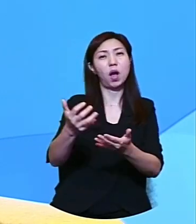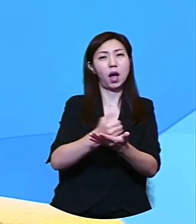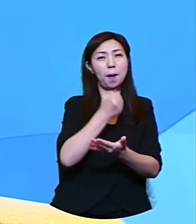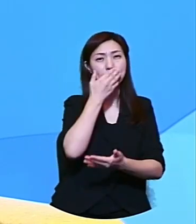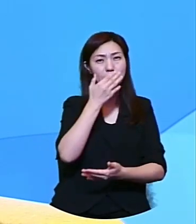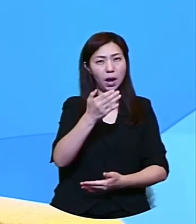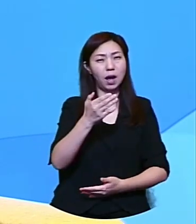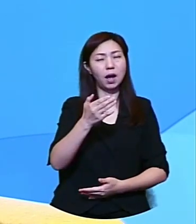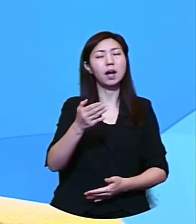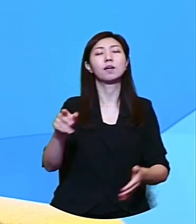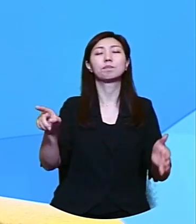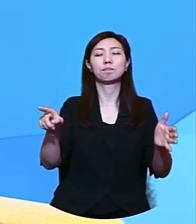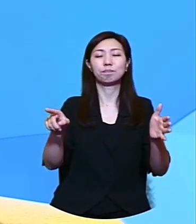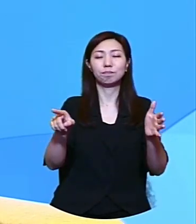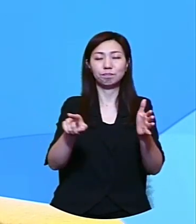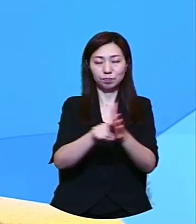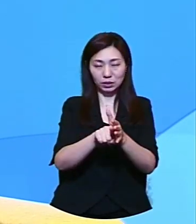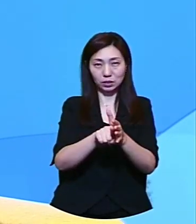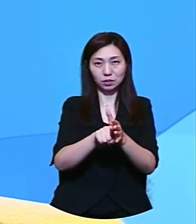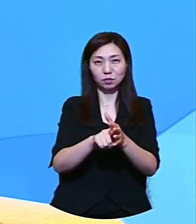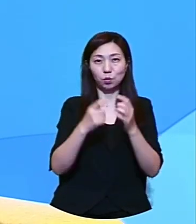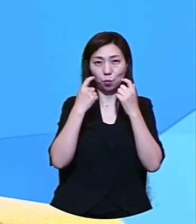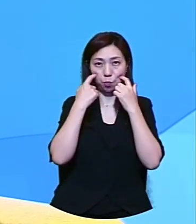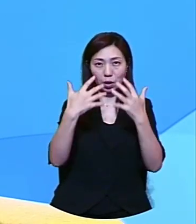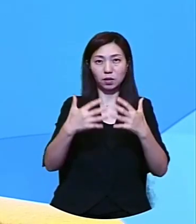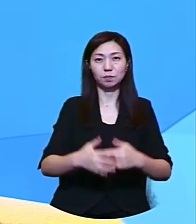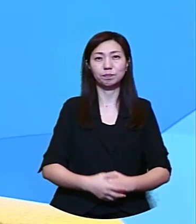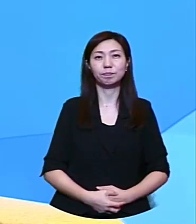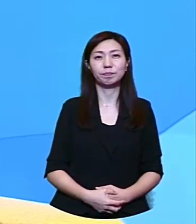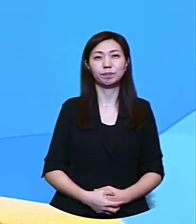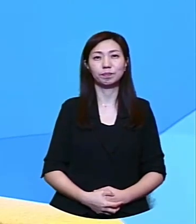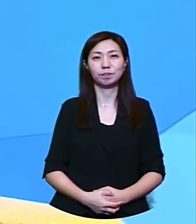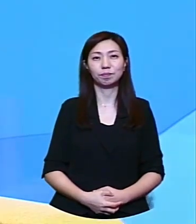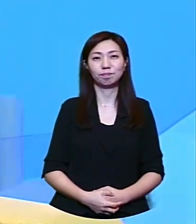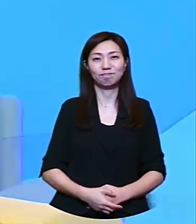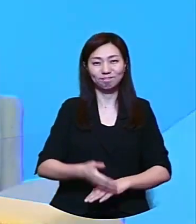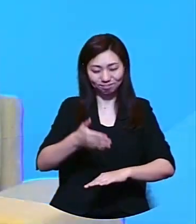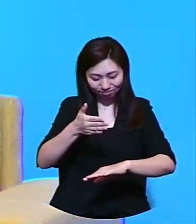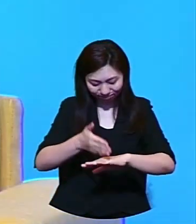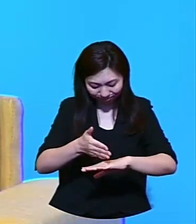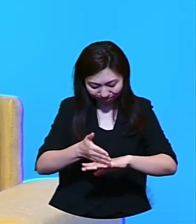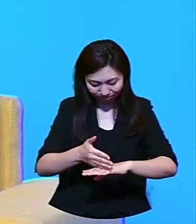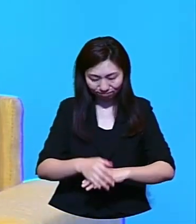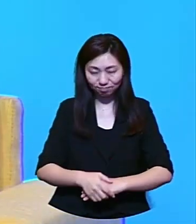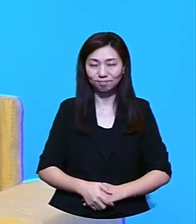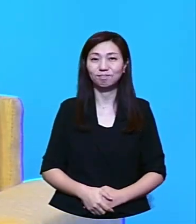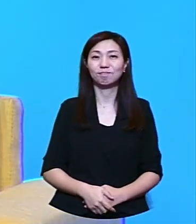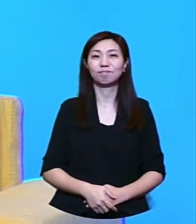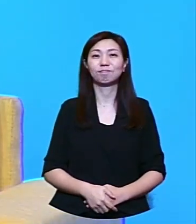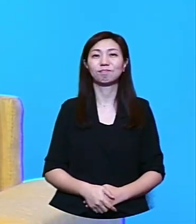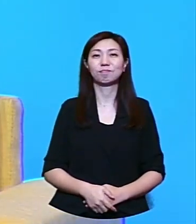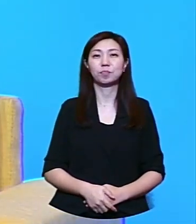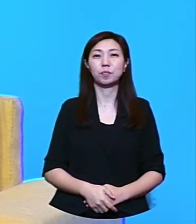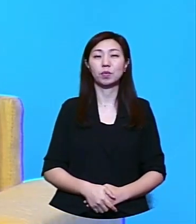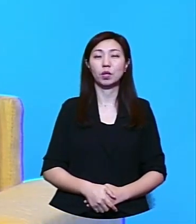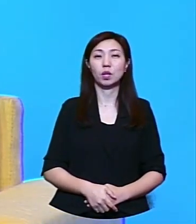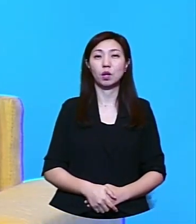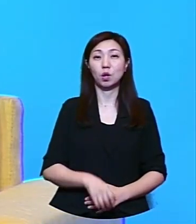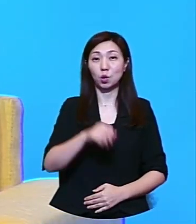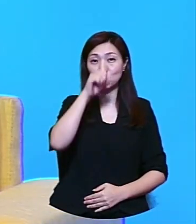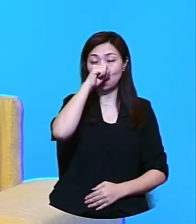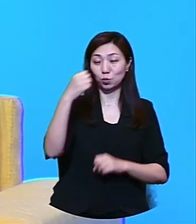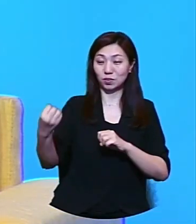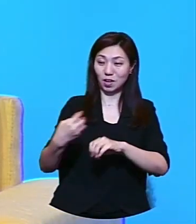I think I can say at this moment, in this case. Thank you. Great answer, Dr. Song. Thank you very